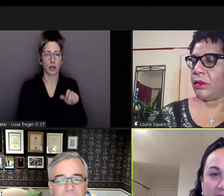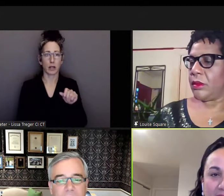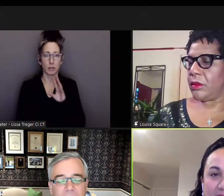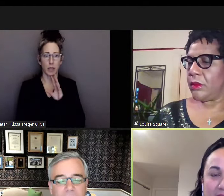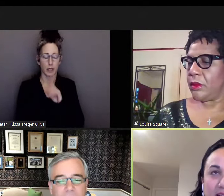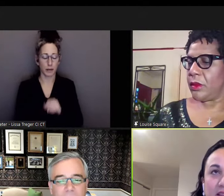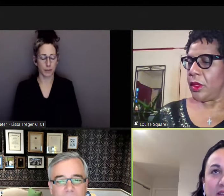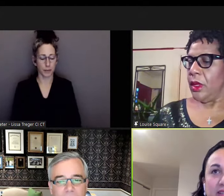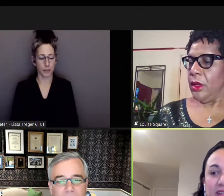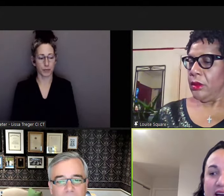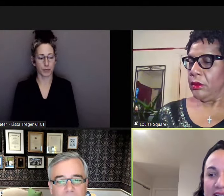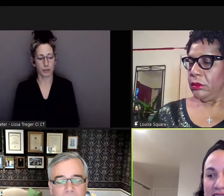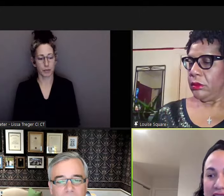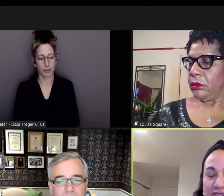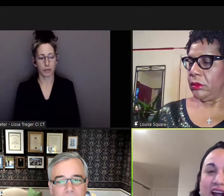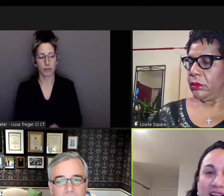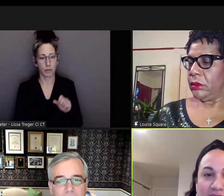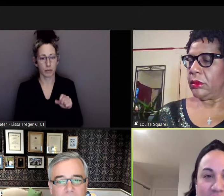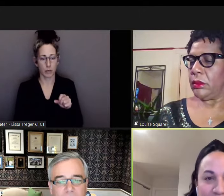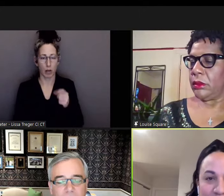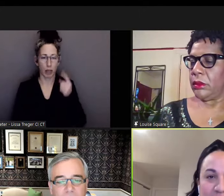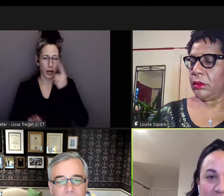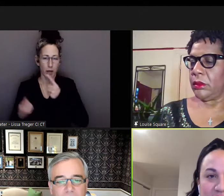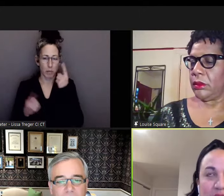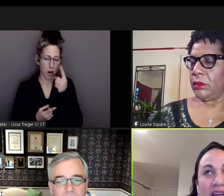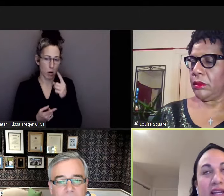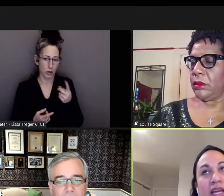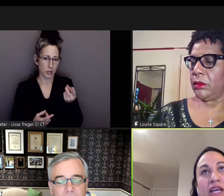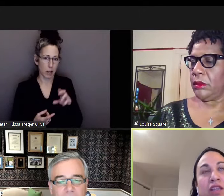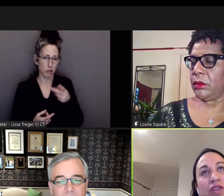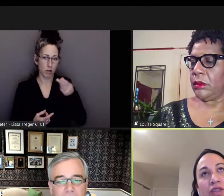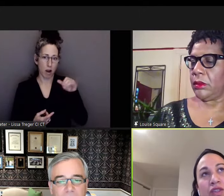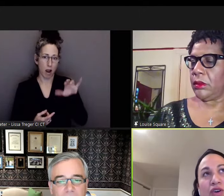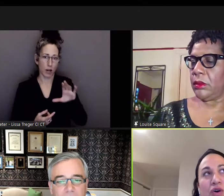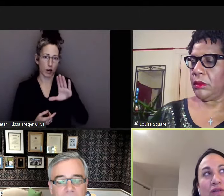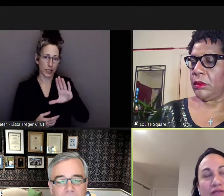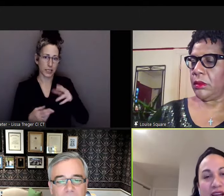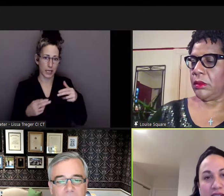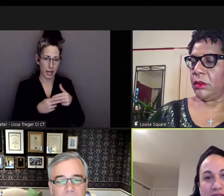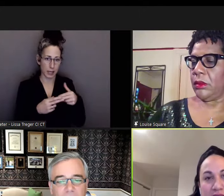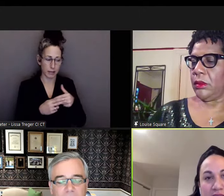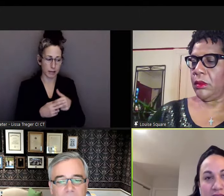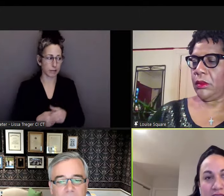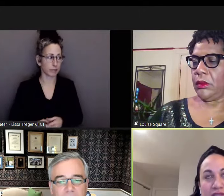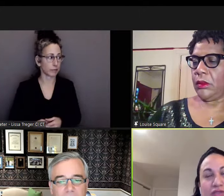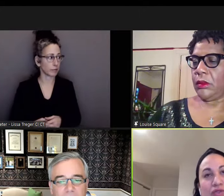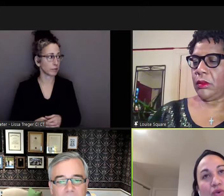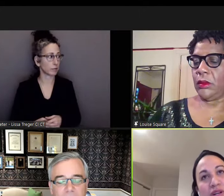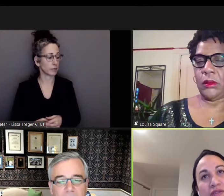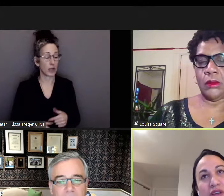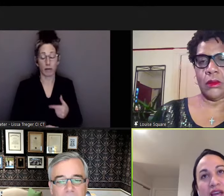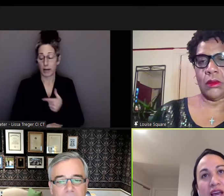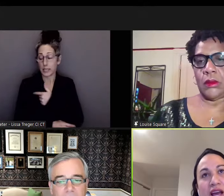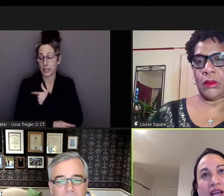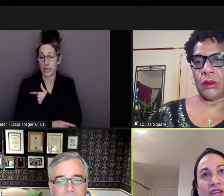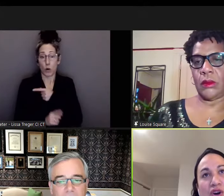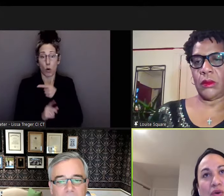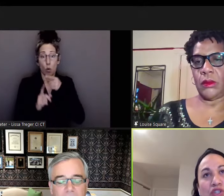look back at the slides that Dr. Heyer has shown us, right, the goal of the vaccine is to sort